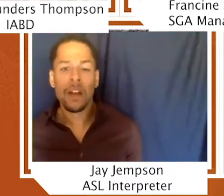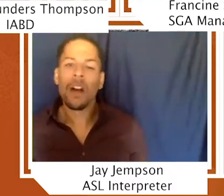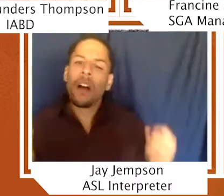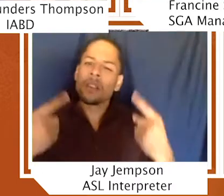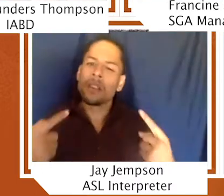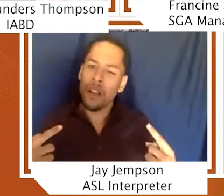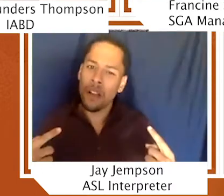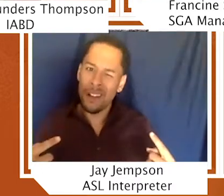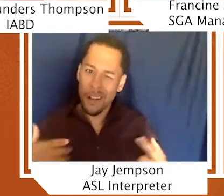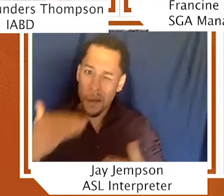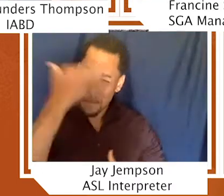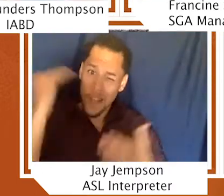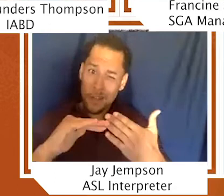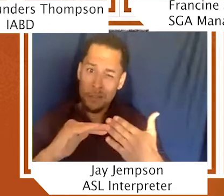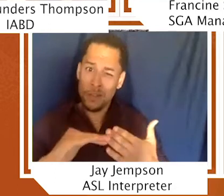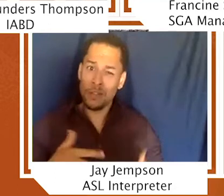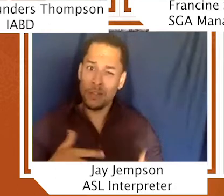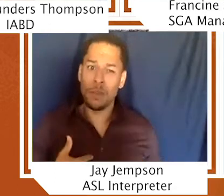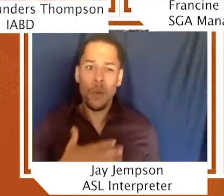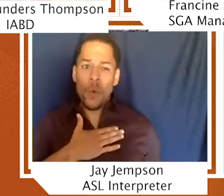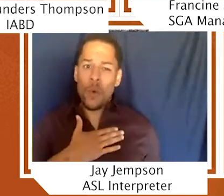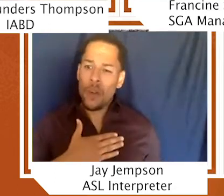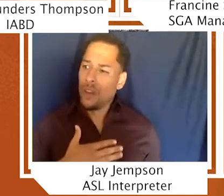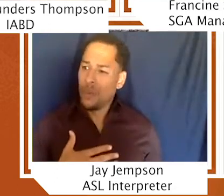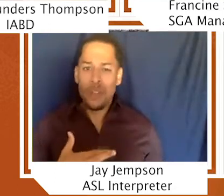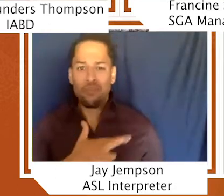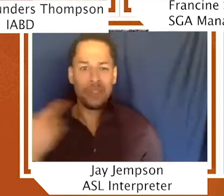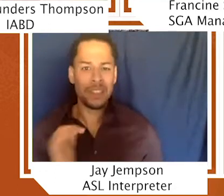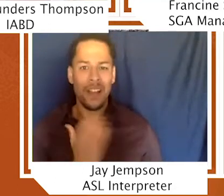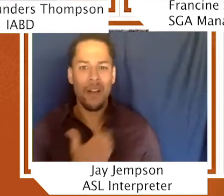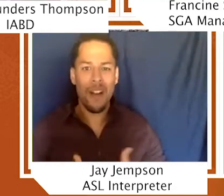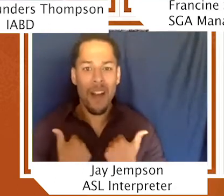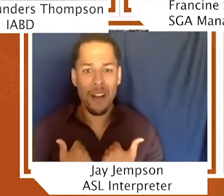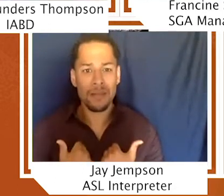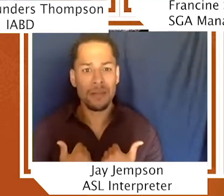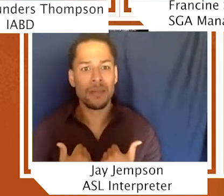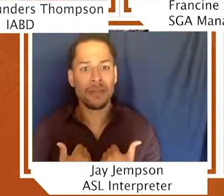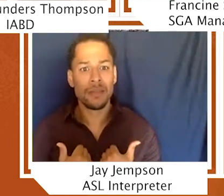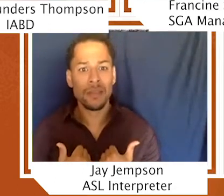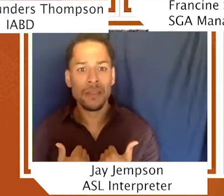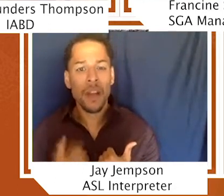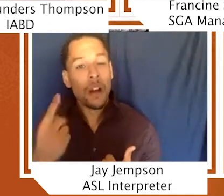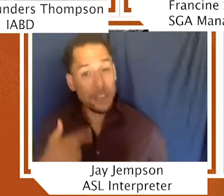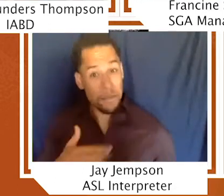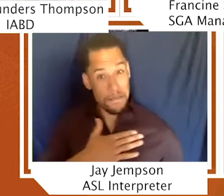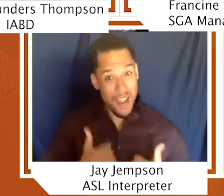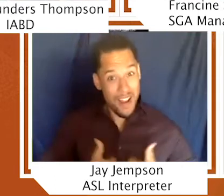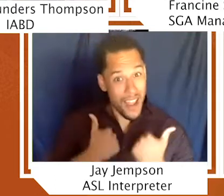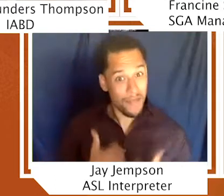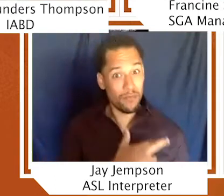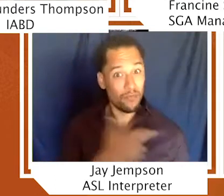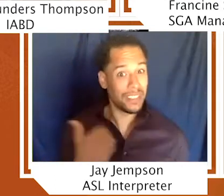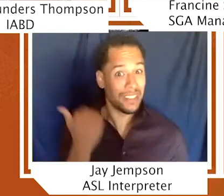lives. I risk my life every time I walk out my door. Breonna Taylor risked her